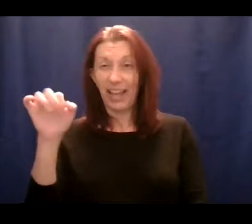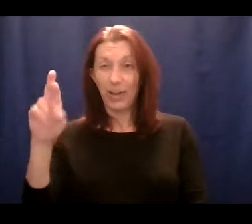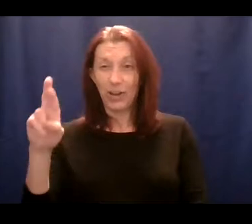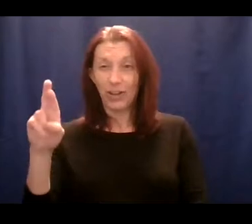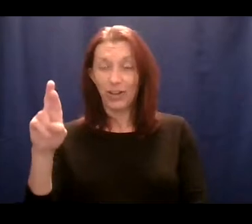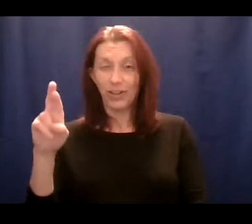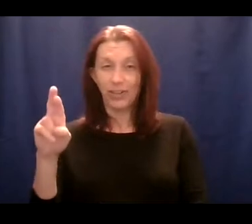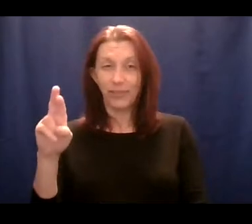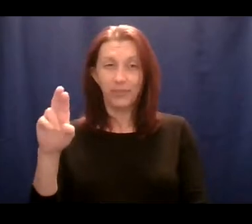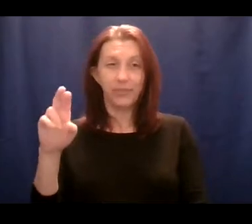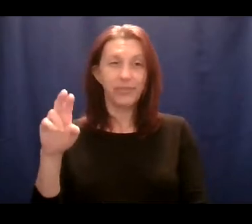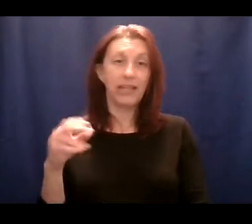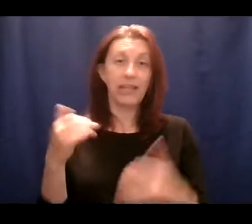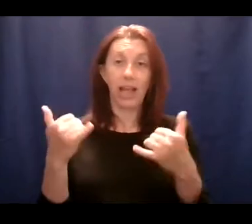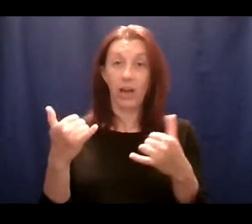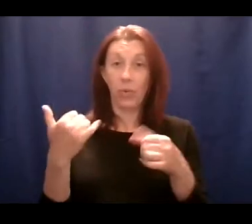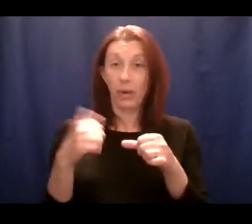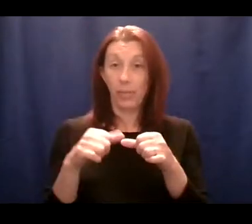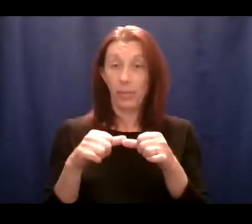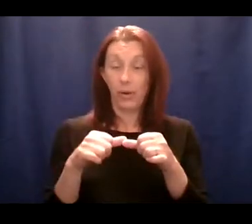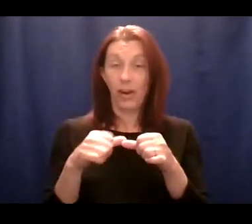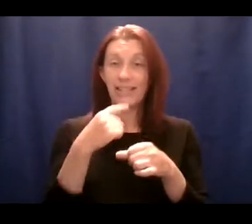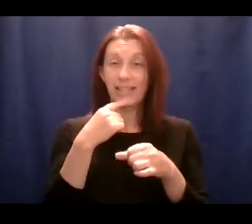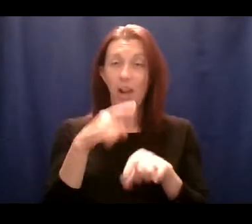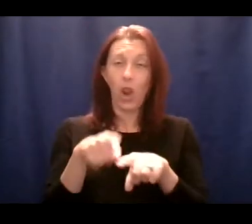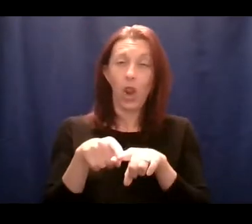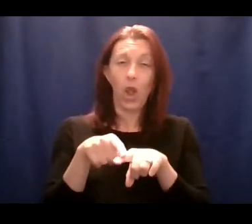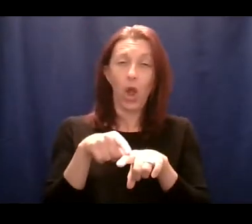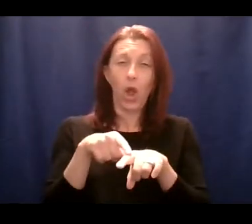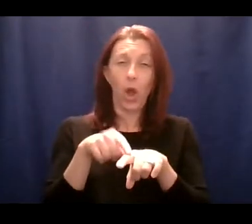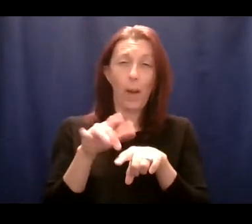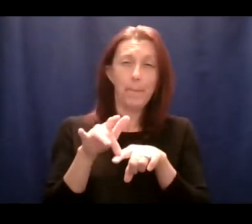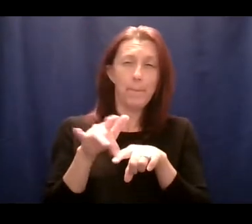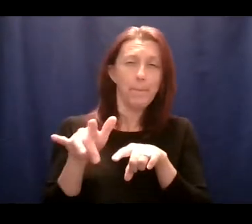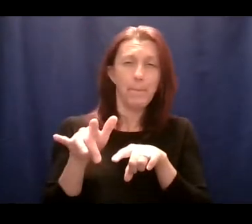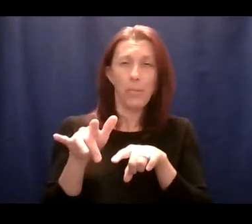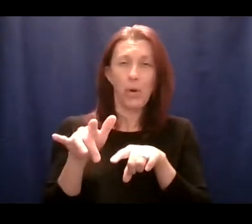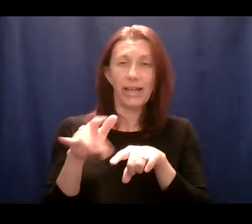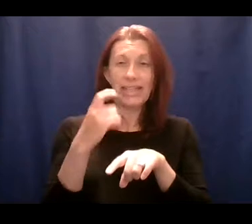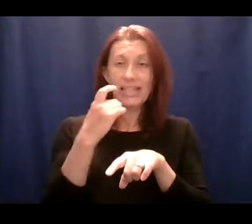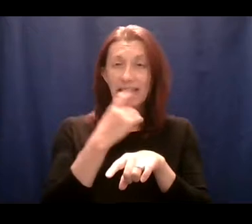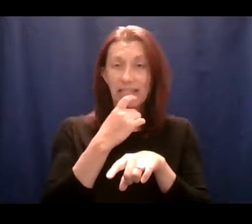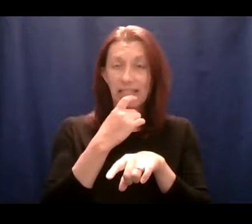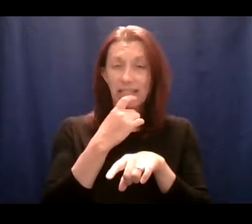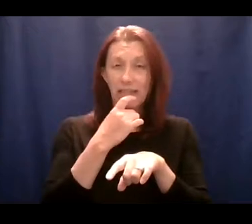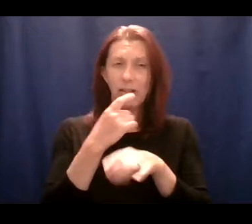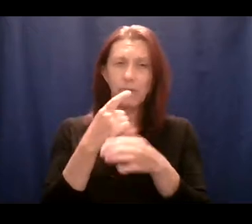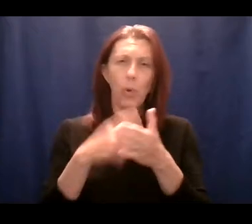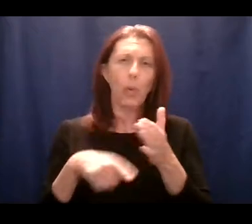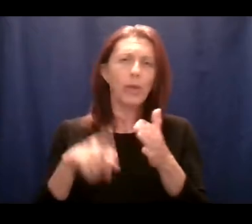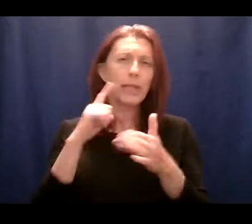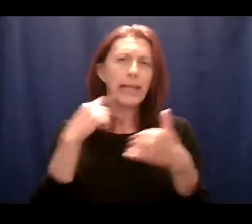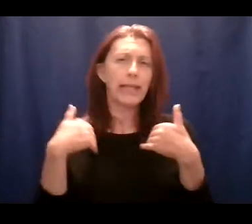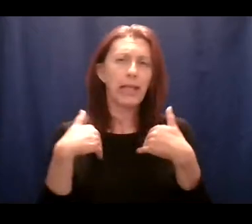mentioned long pointy teeth. Do you remember what this animal might eat with those long pointy